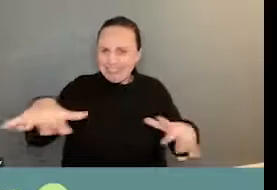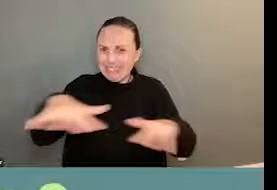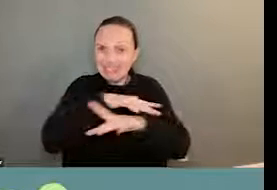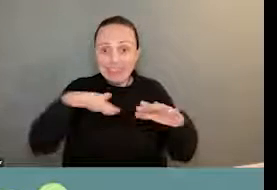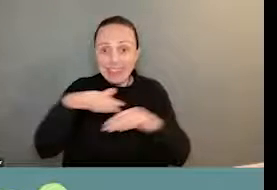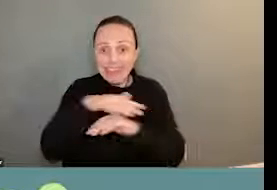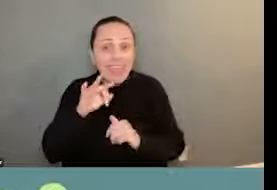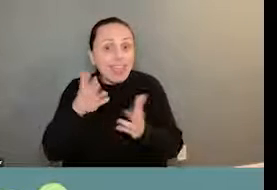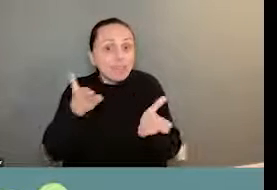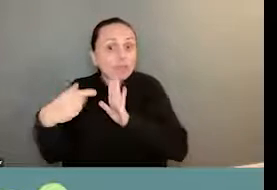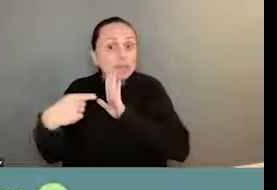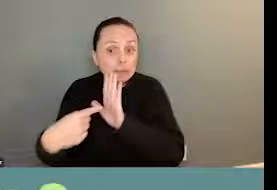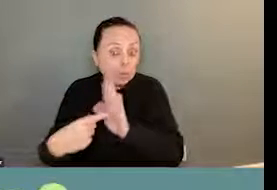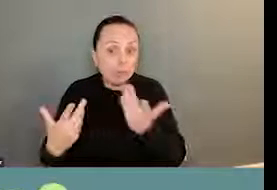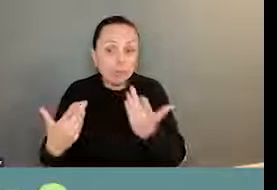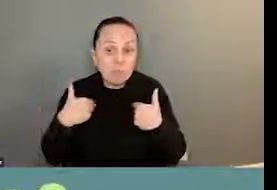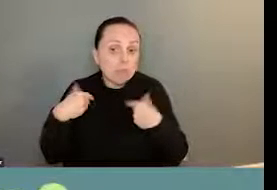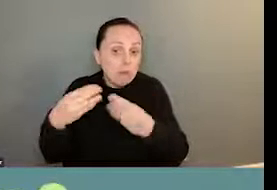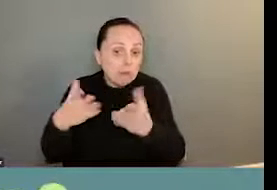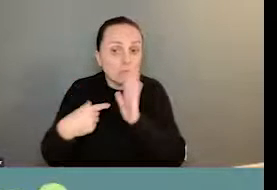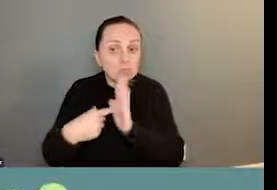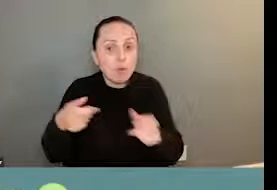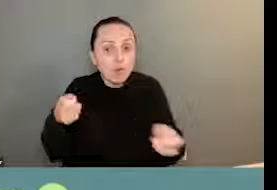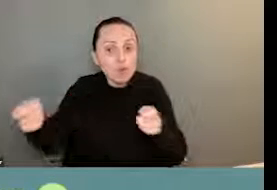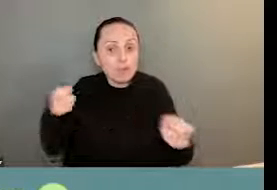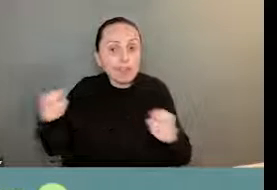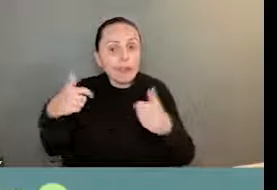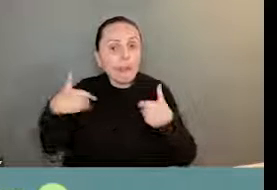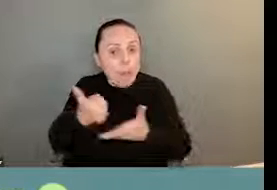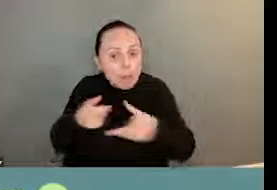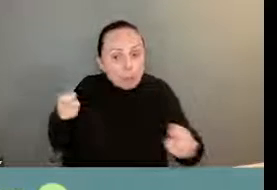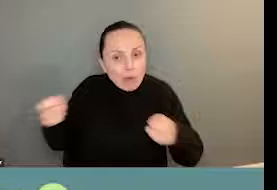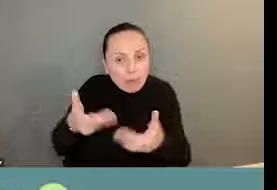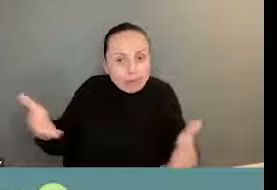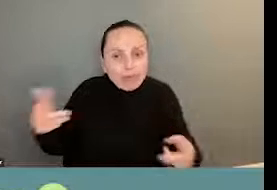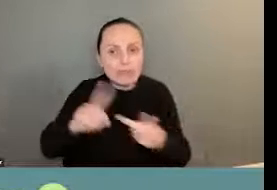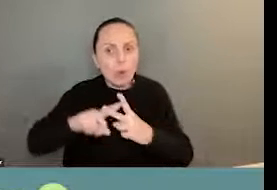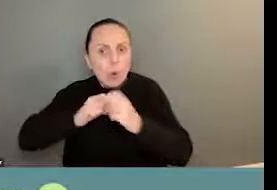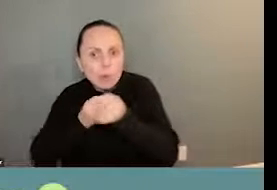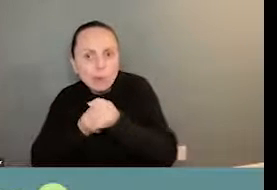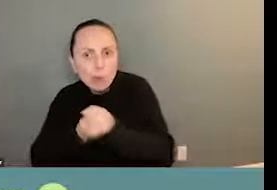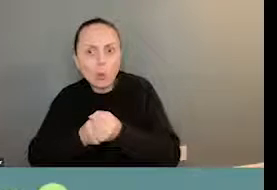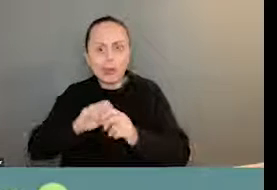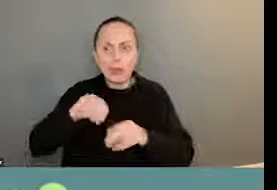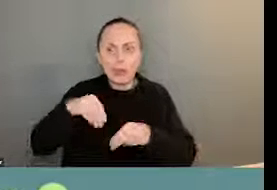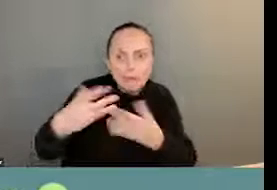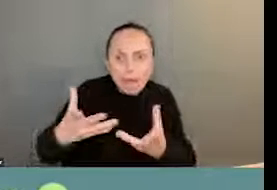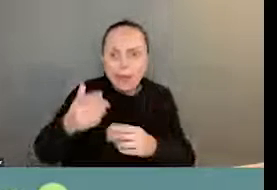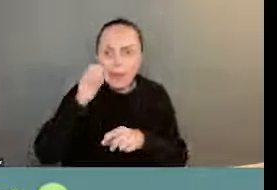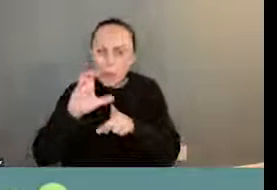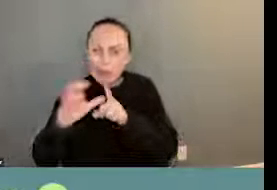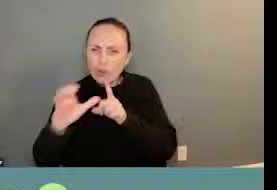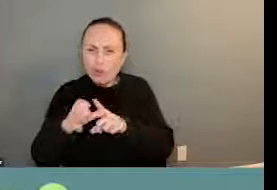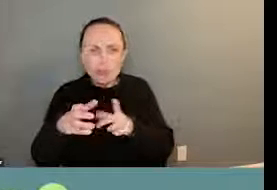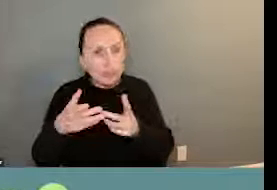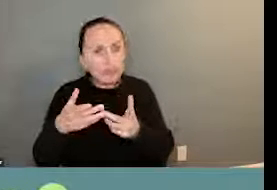those services be things like regulating services, or supporting, or provisioning, or even cultural services. The